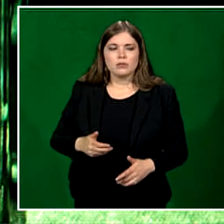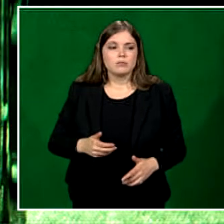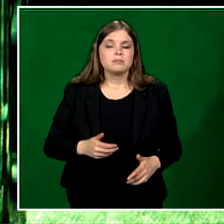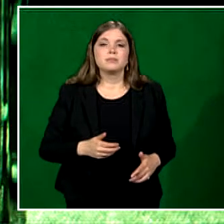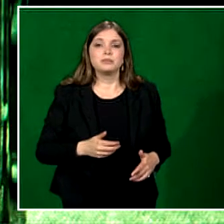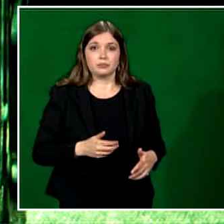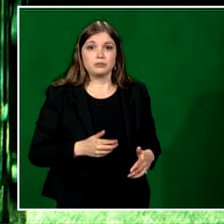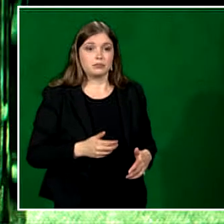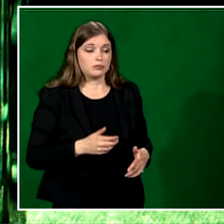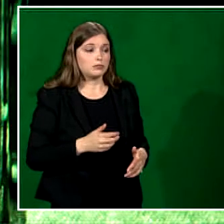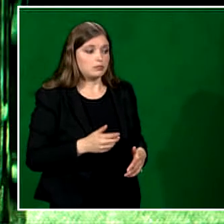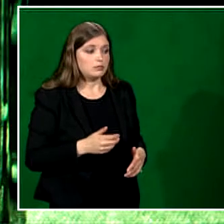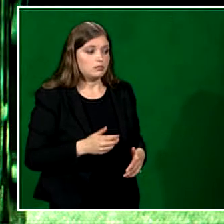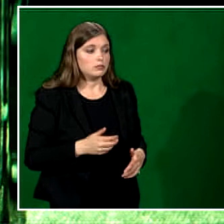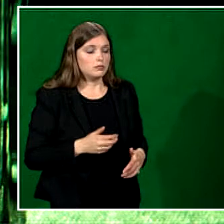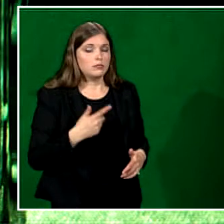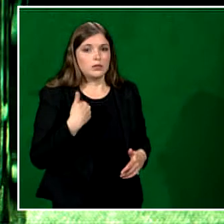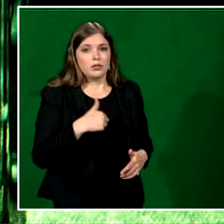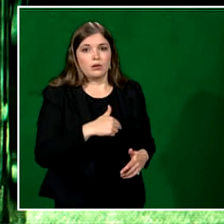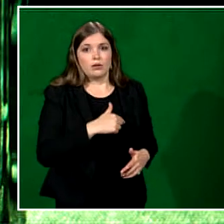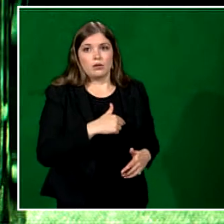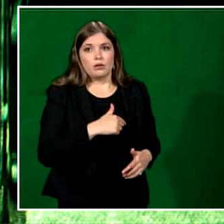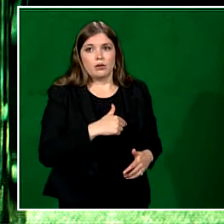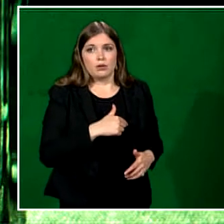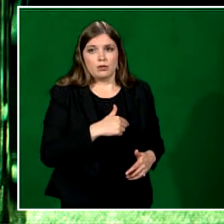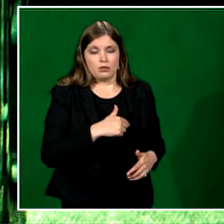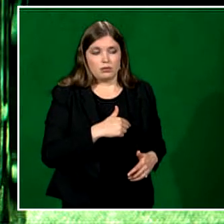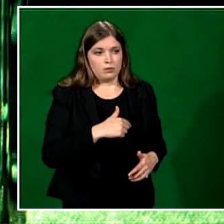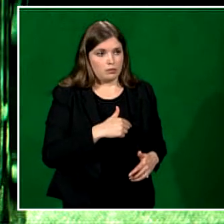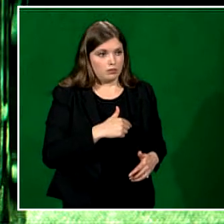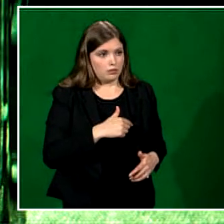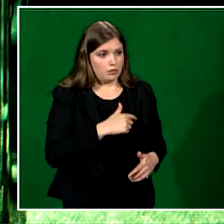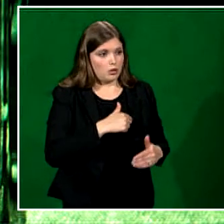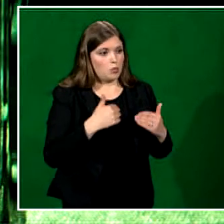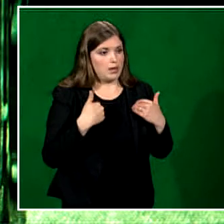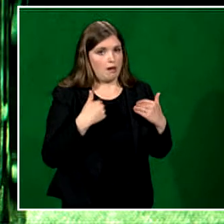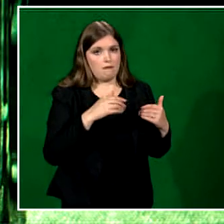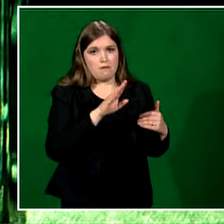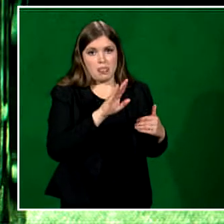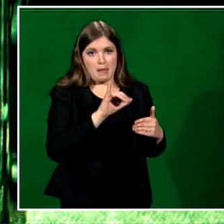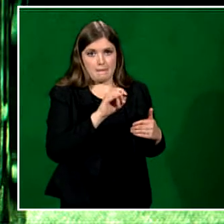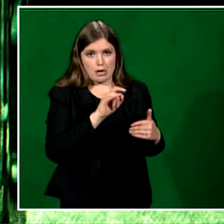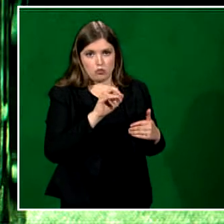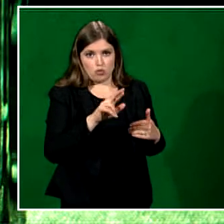Yeah, we've done the physicochemical properties of the biochar that we produce.